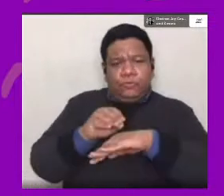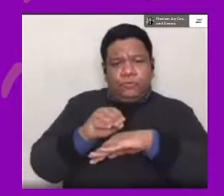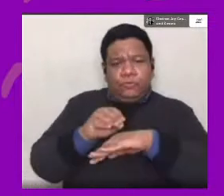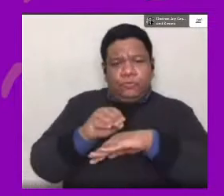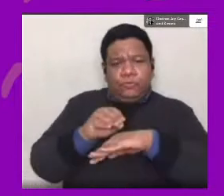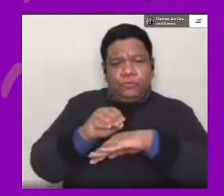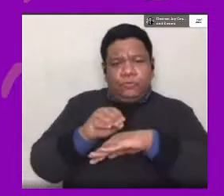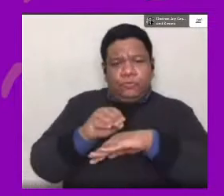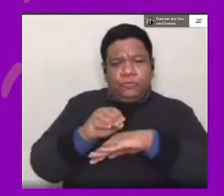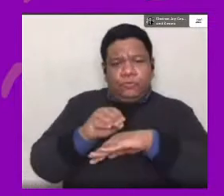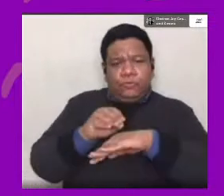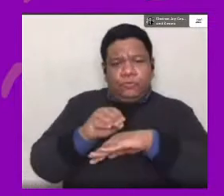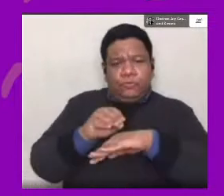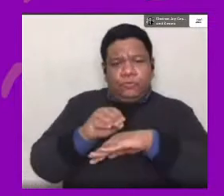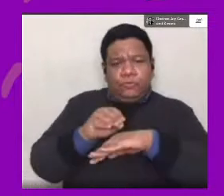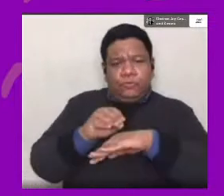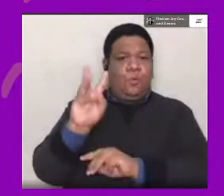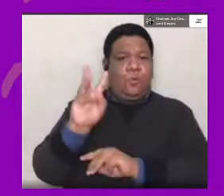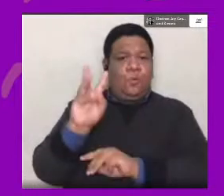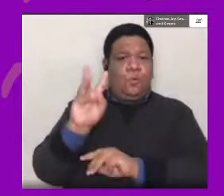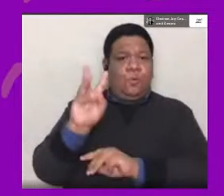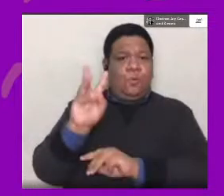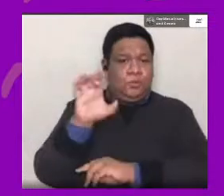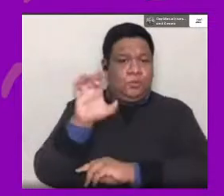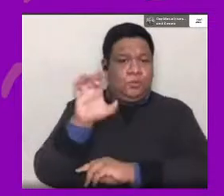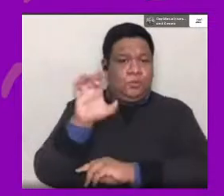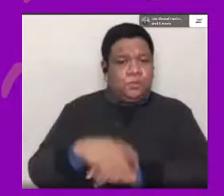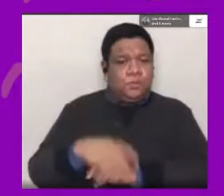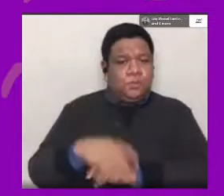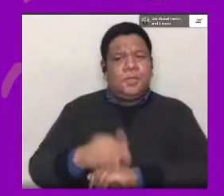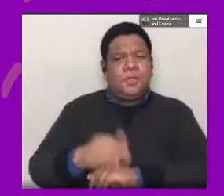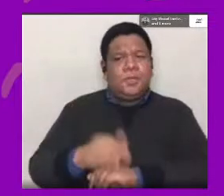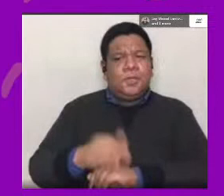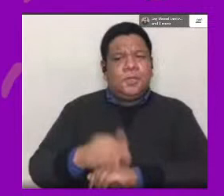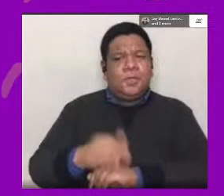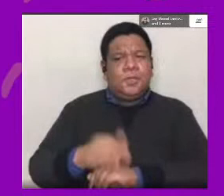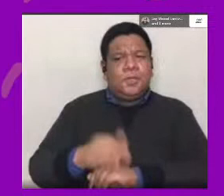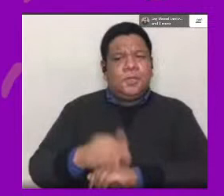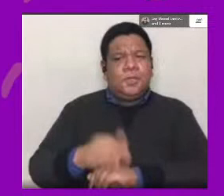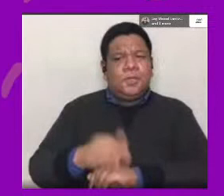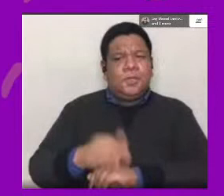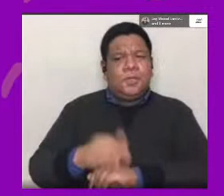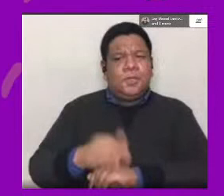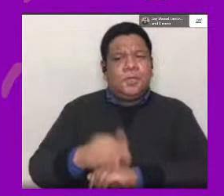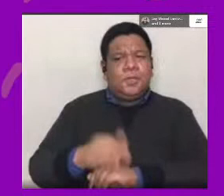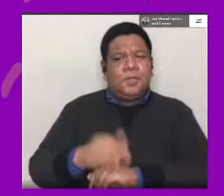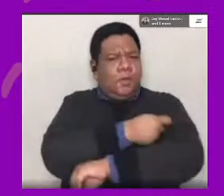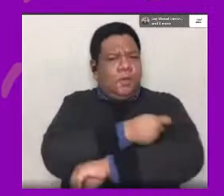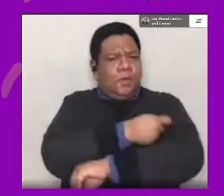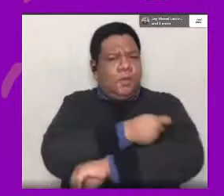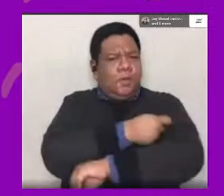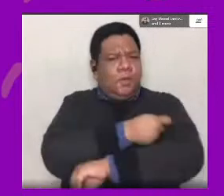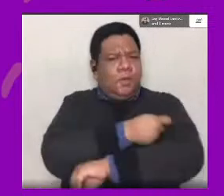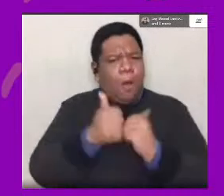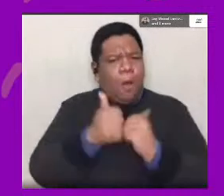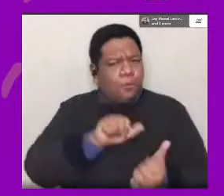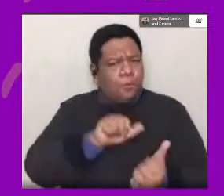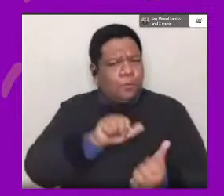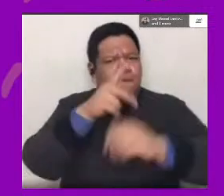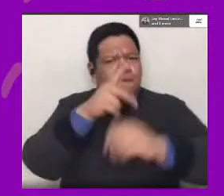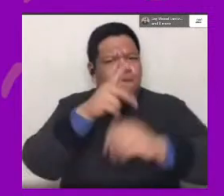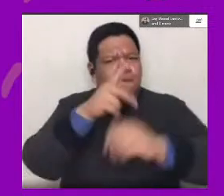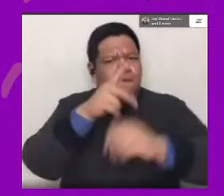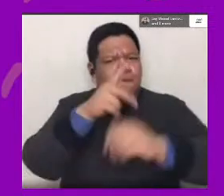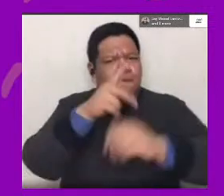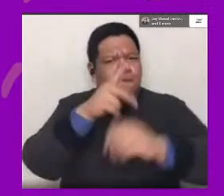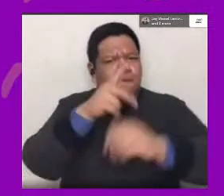will be highlighting the U.S. experience in vaccination rollout, especially addressing challenges in making vaccines more